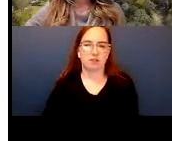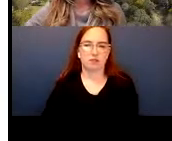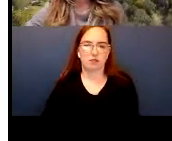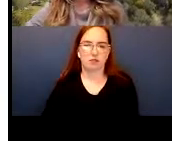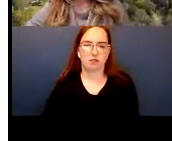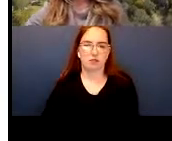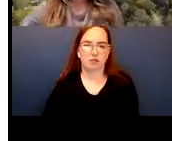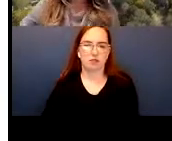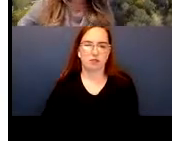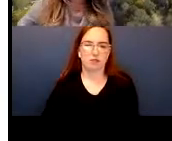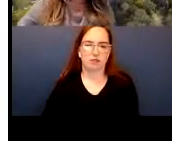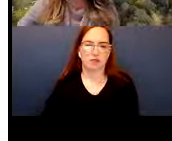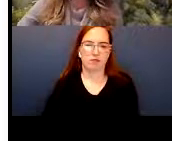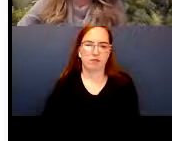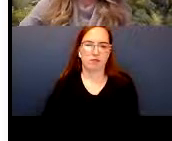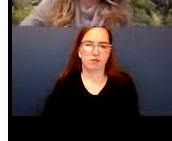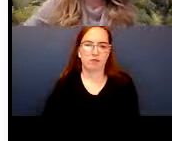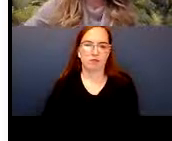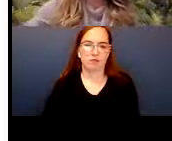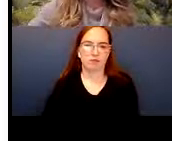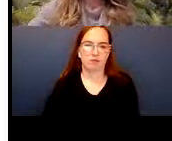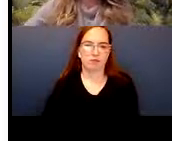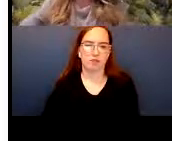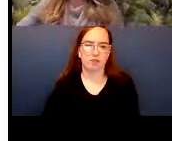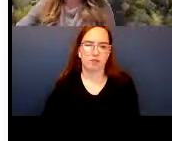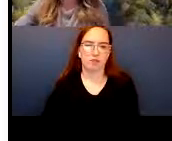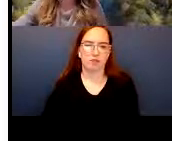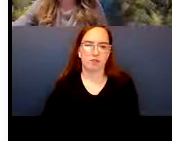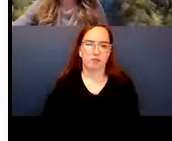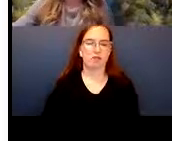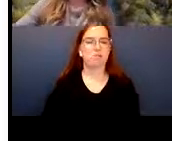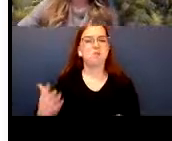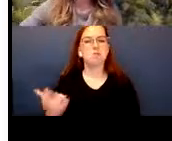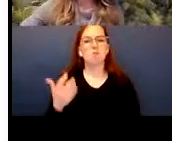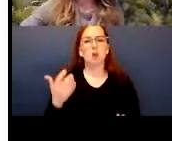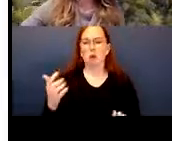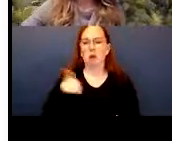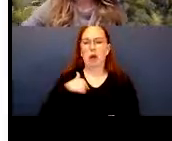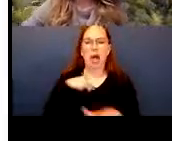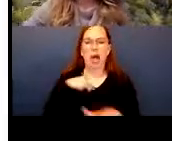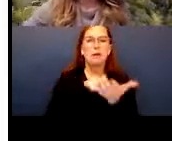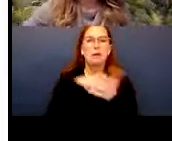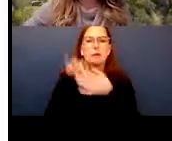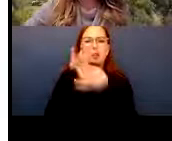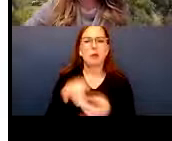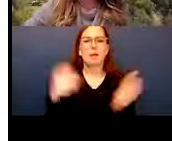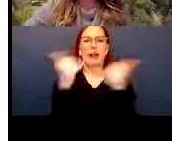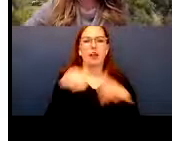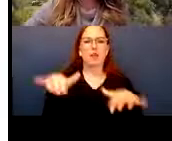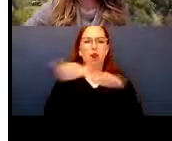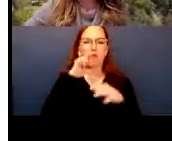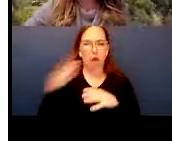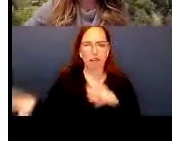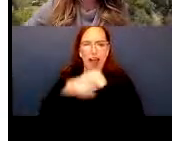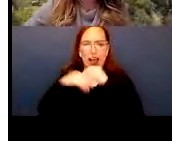All right. We asked about playgrounds, introducing more playgrounds within Zilker. So today you've got